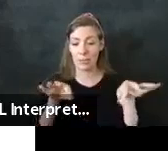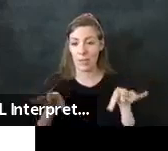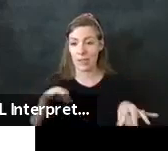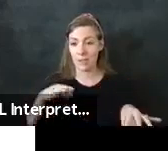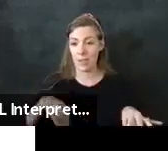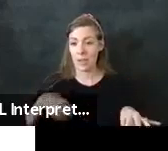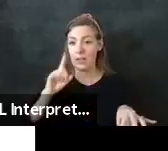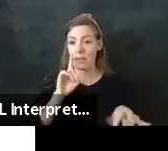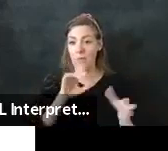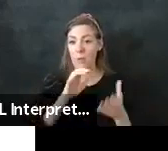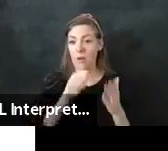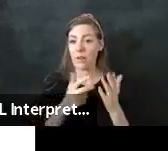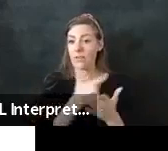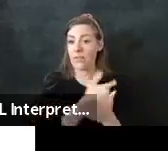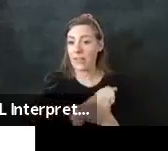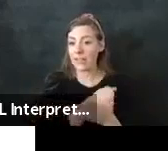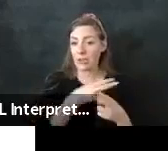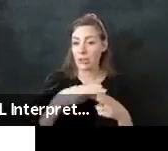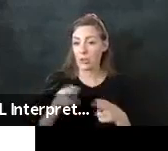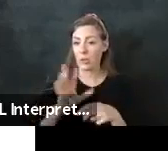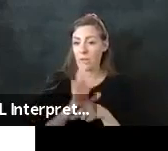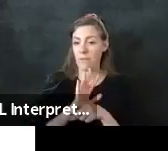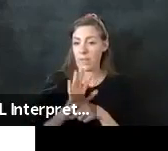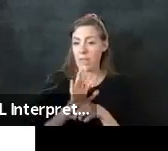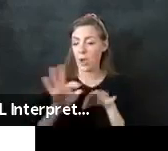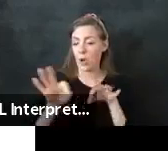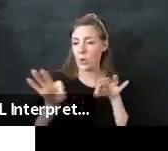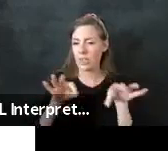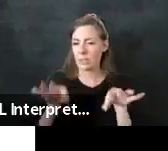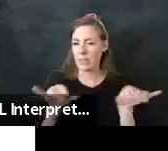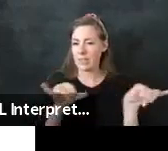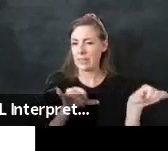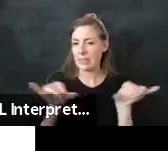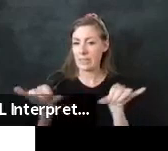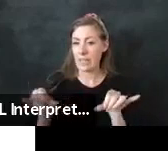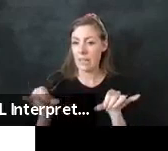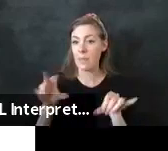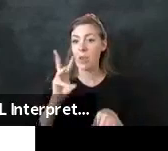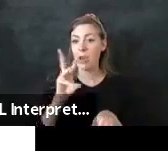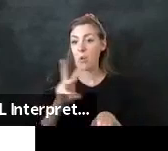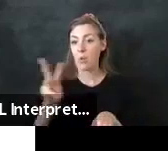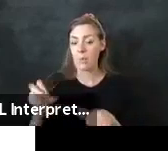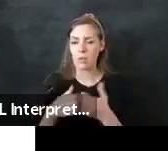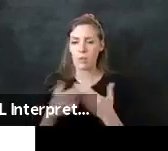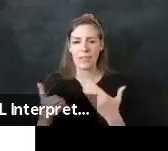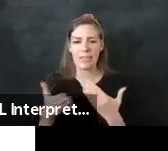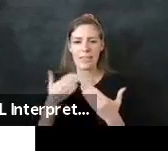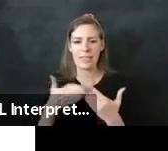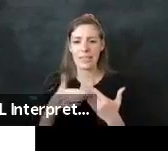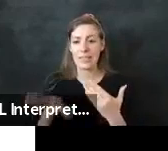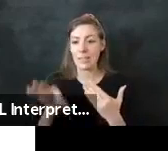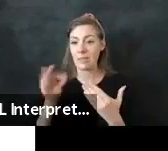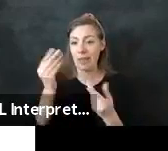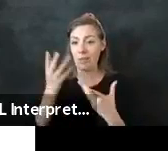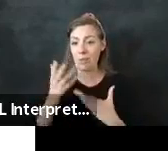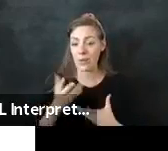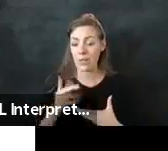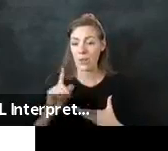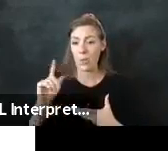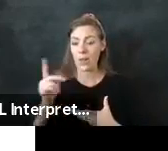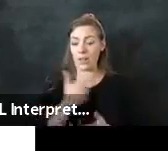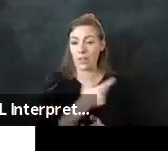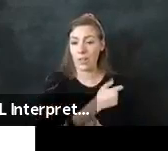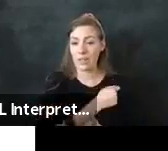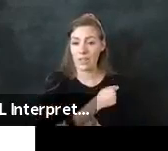vaccination, a short video sharing the same information, a web page with easy to find information on where to get vaccinated, frequently